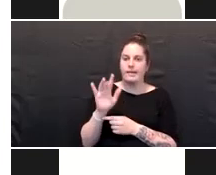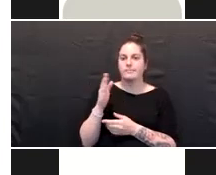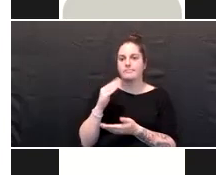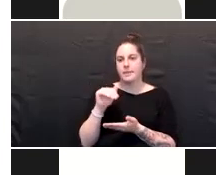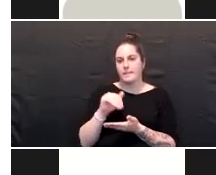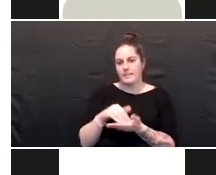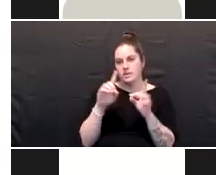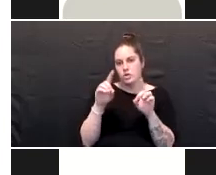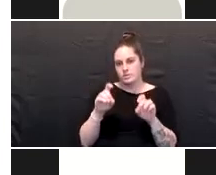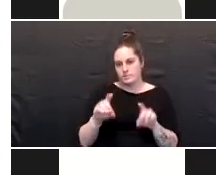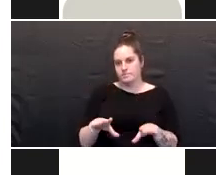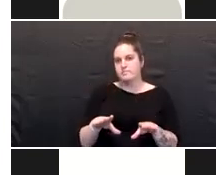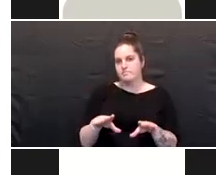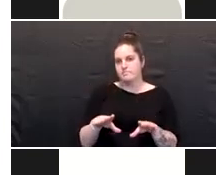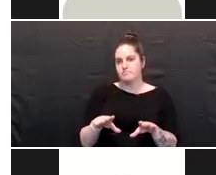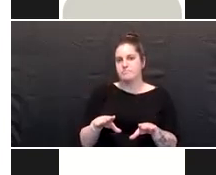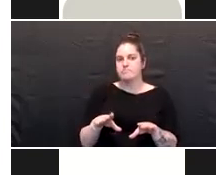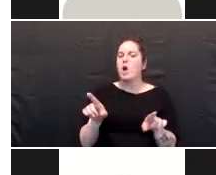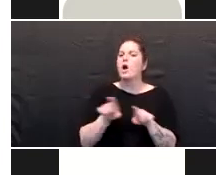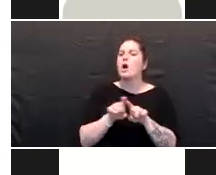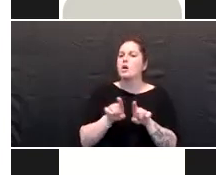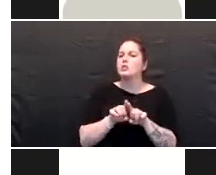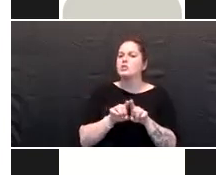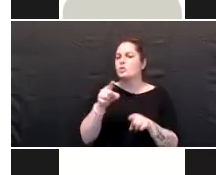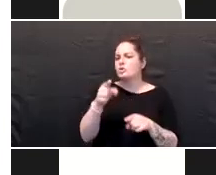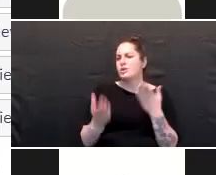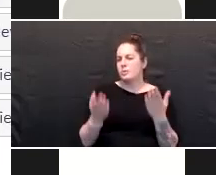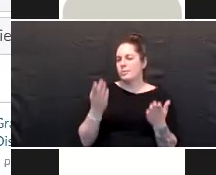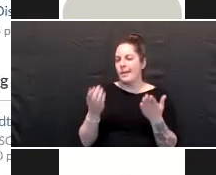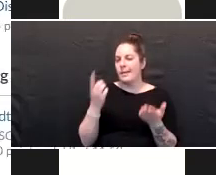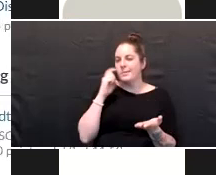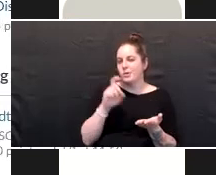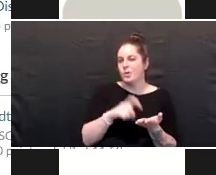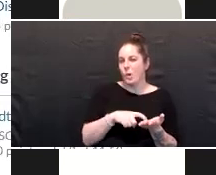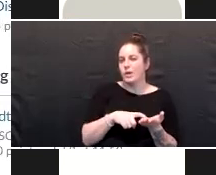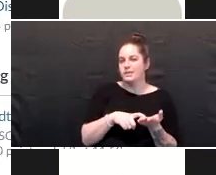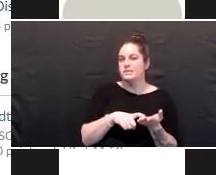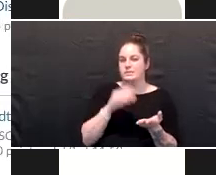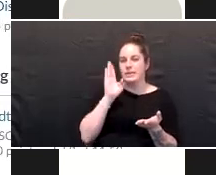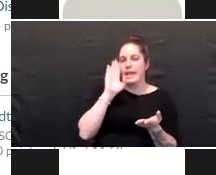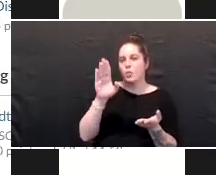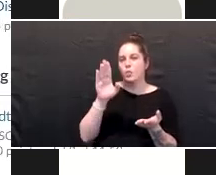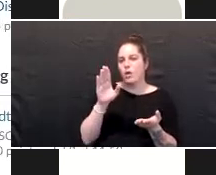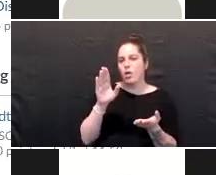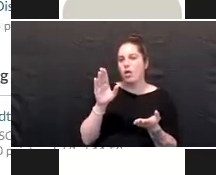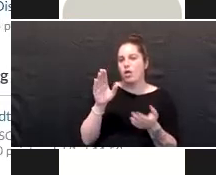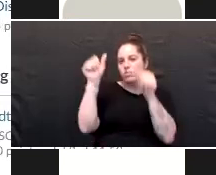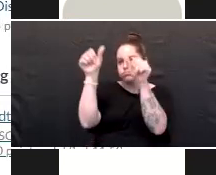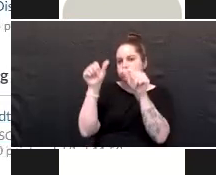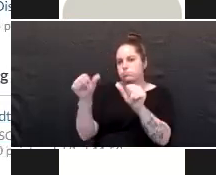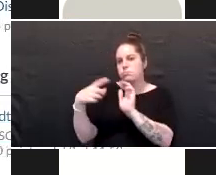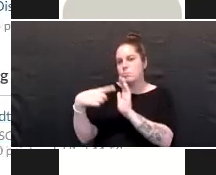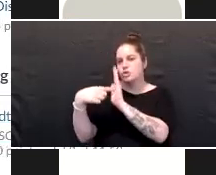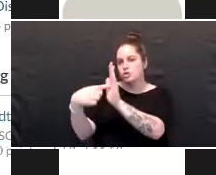link, midterm exam. Also, you might have noticed that it does show up in your to-do list on the home